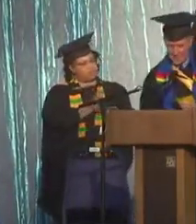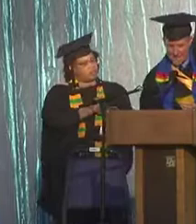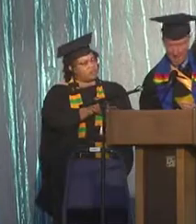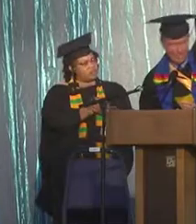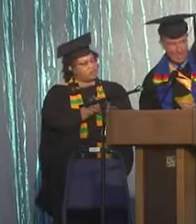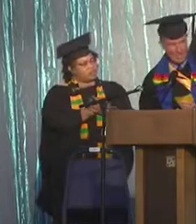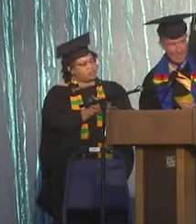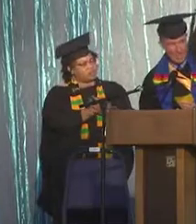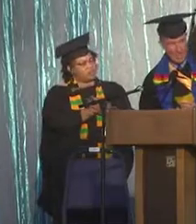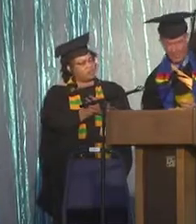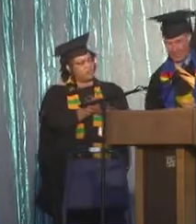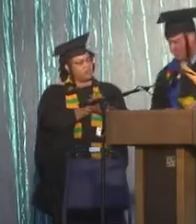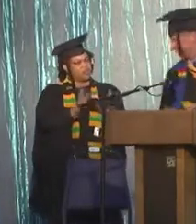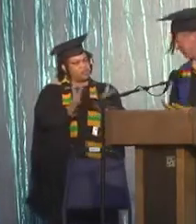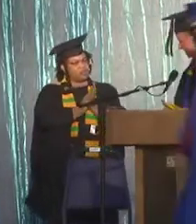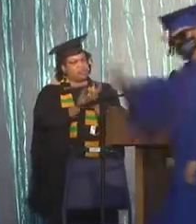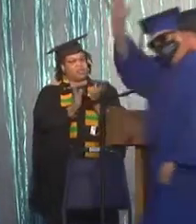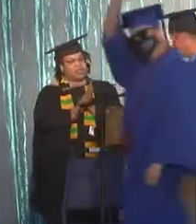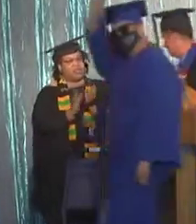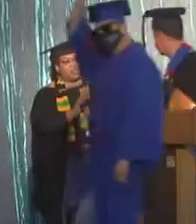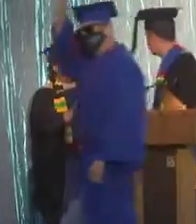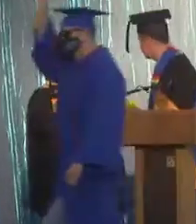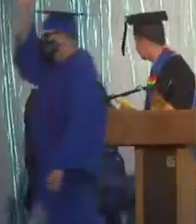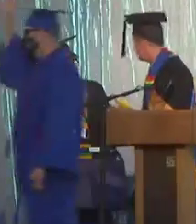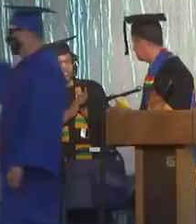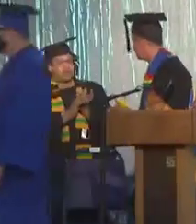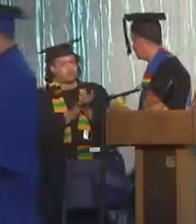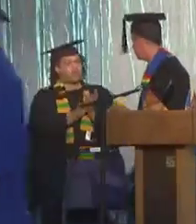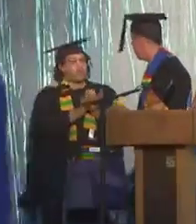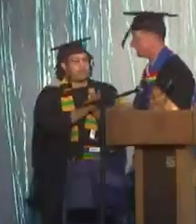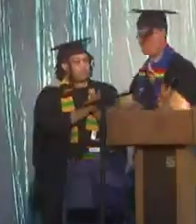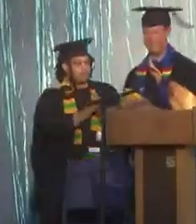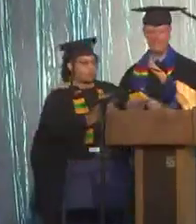Kevin Cox with honors.